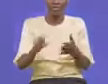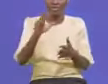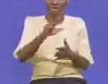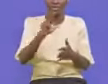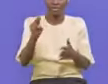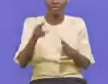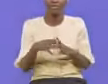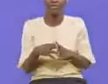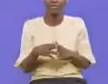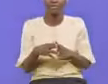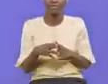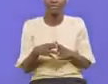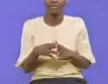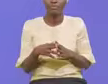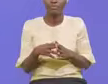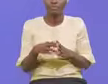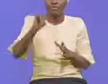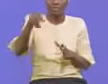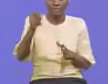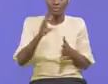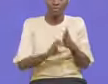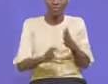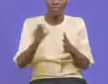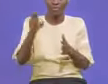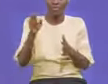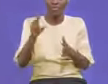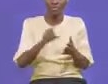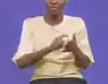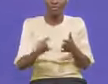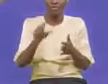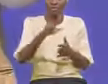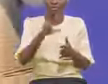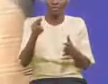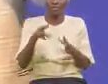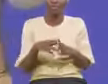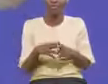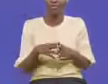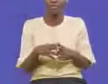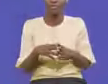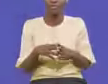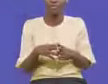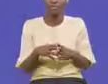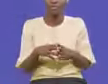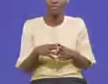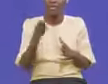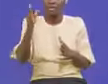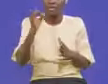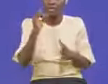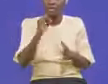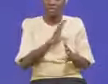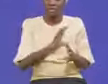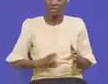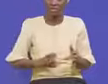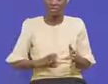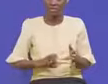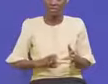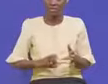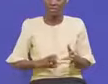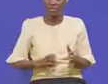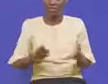Tawive, Kuku Blaton, Ovelia. Yohana Tawive, Kuku Blaton, Ovelia. Christo ya.